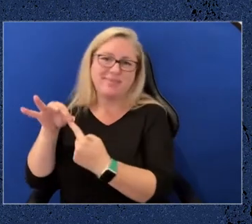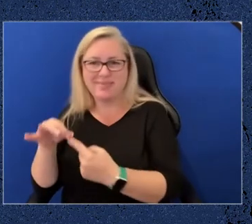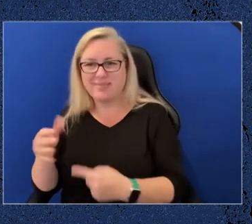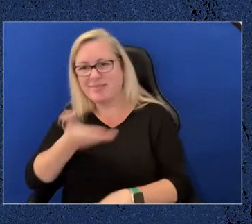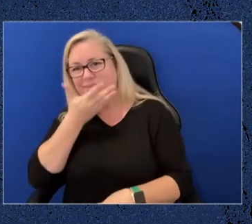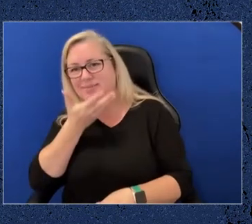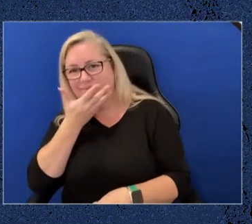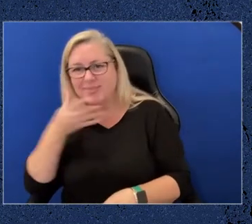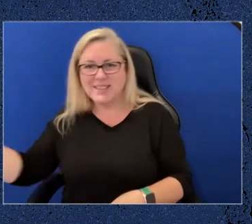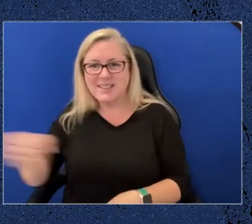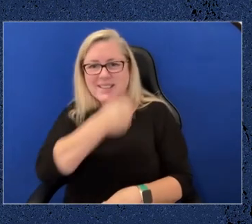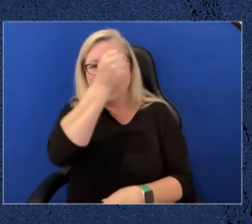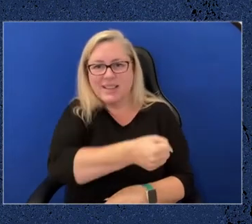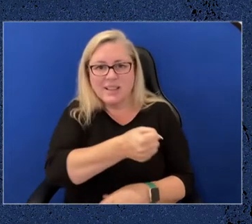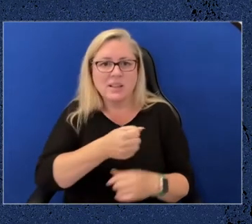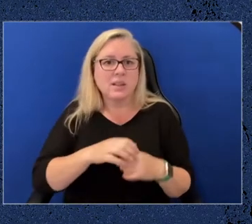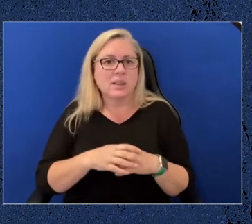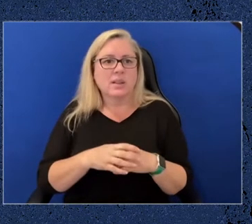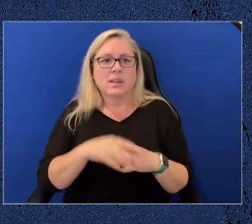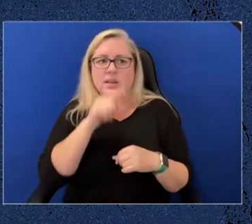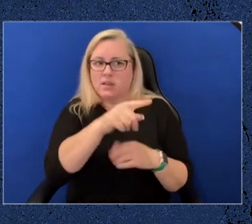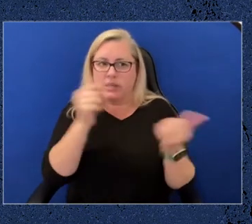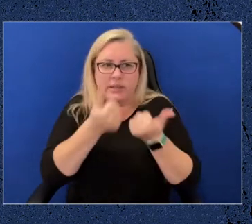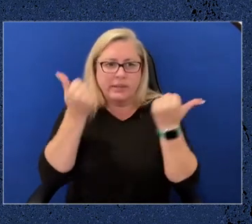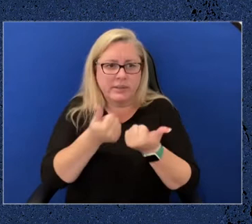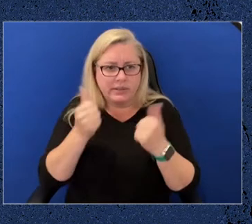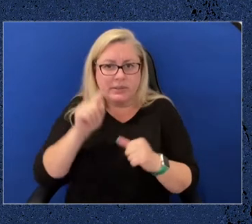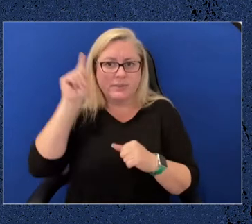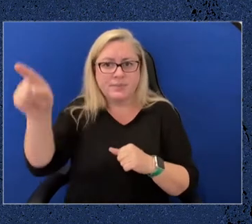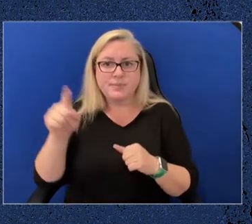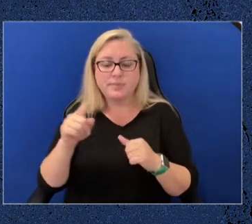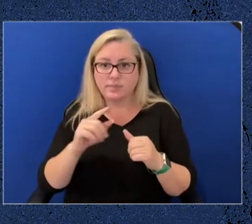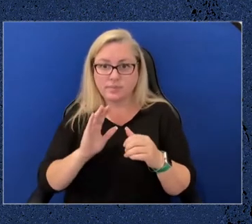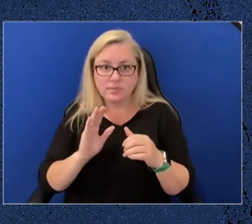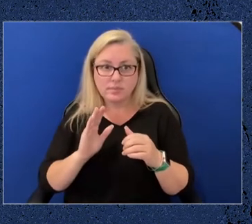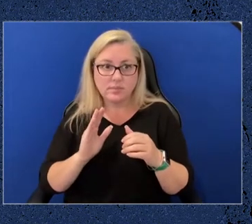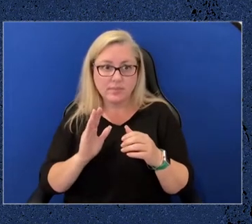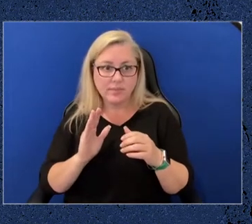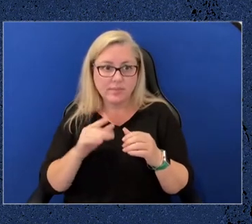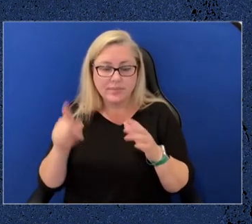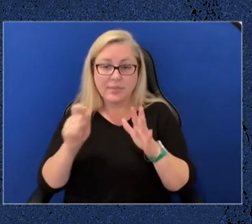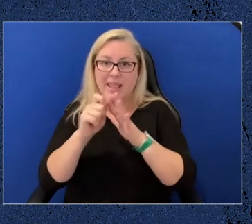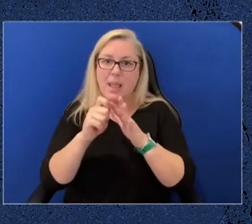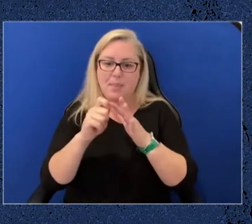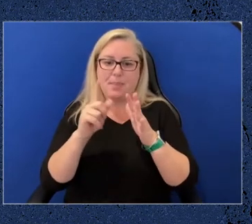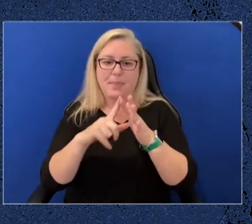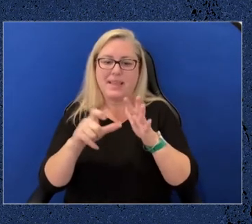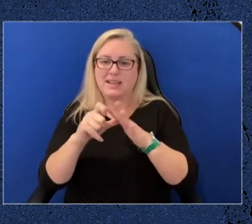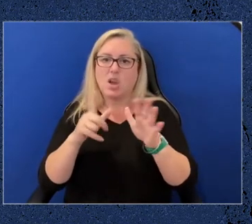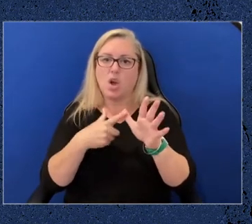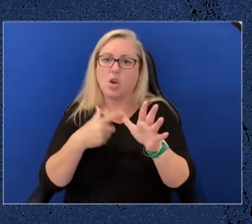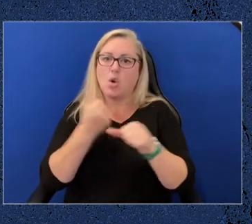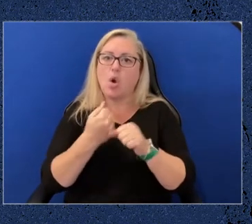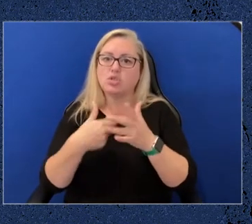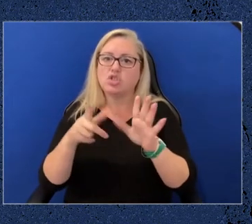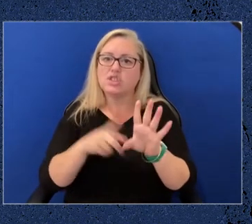That's a pedagogical question, and there's plenty of Indigenous pedagogies that are out there now. Yep. So I do a little bit of pedagogical research with one of my